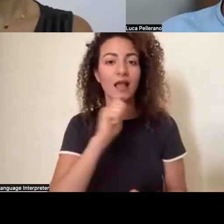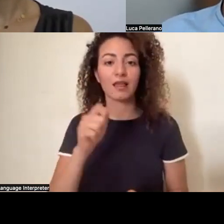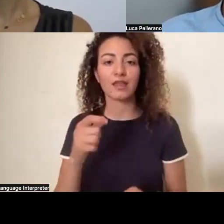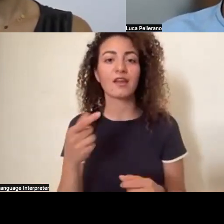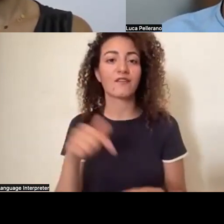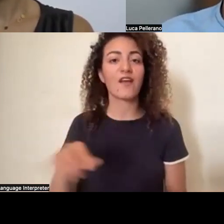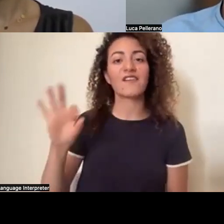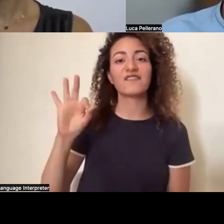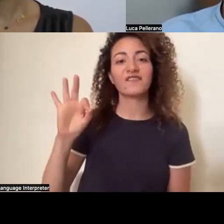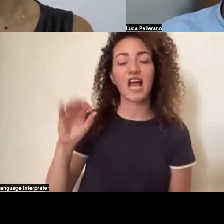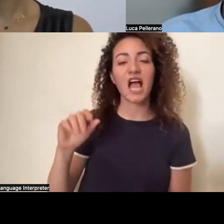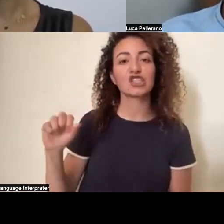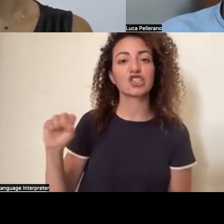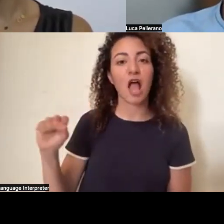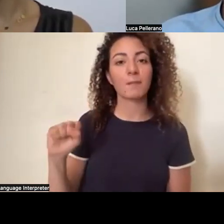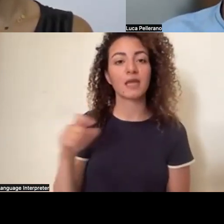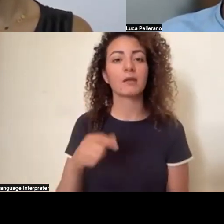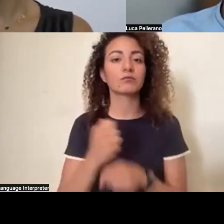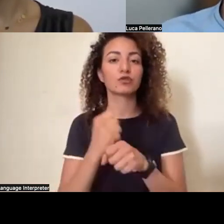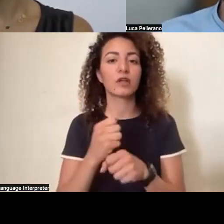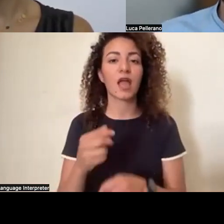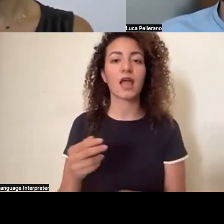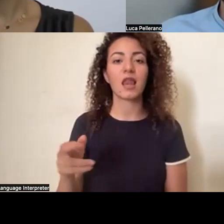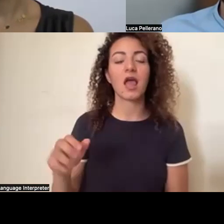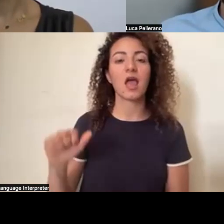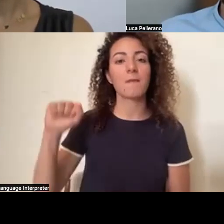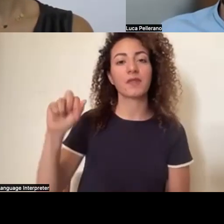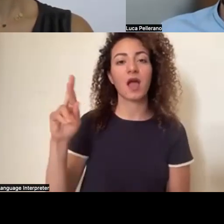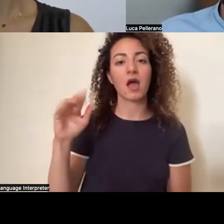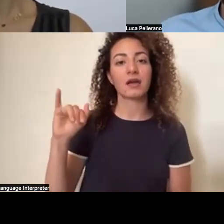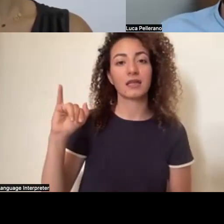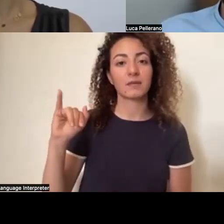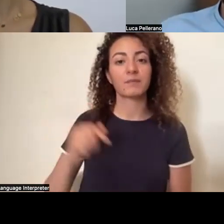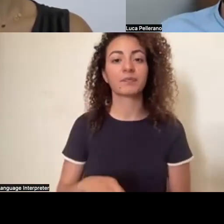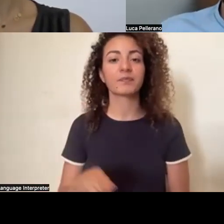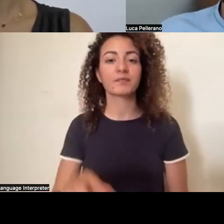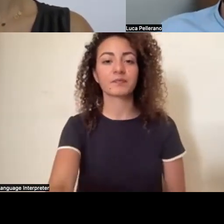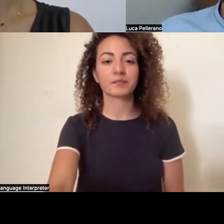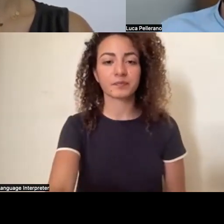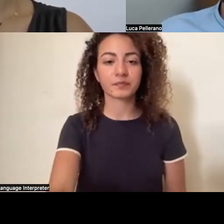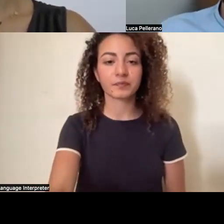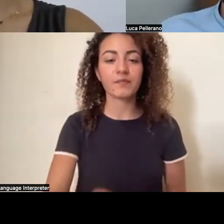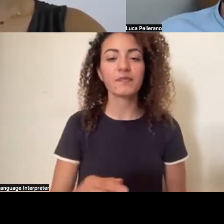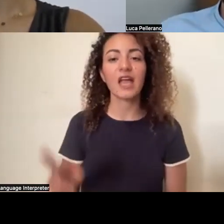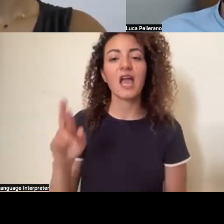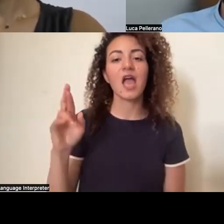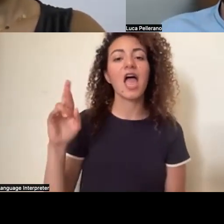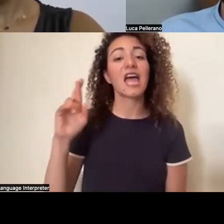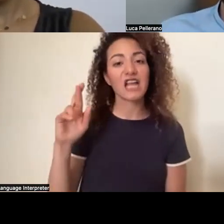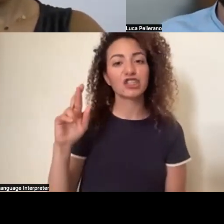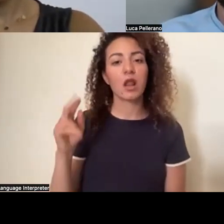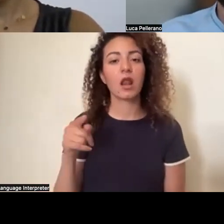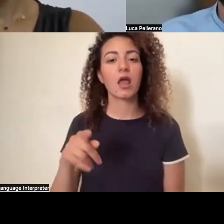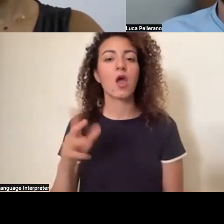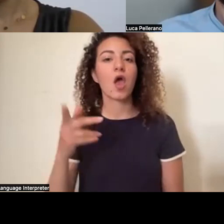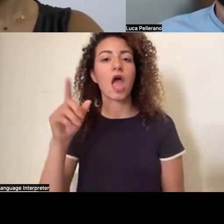Hashami, Senior Fellow of the Arab Reform Initiative, Hala Darwish, Social Policy Officer at UNICEF Syria, Luca Pellerano,